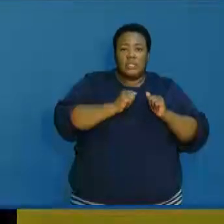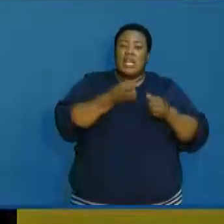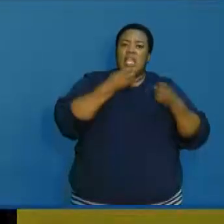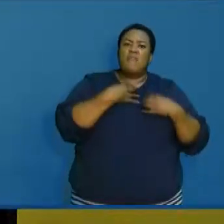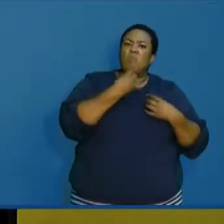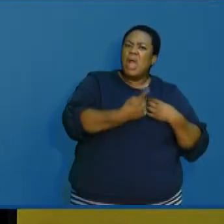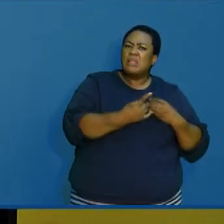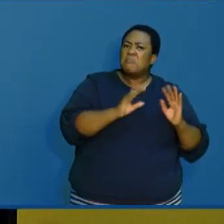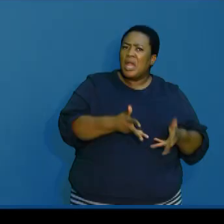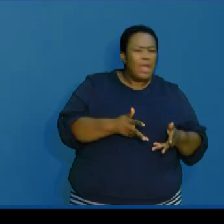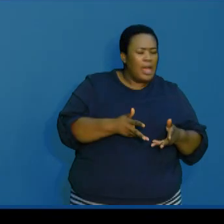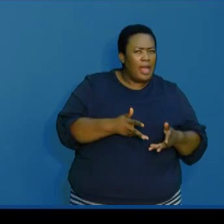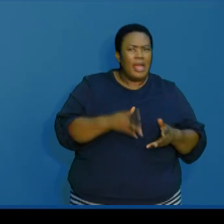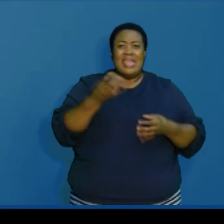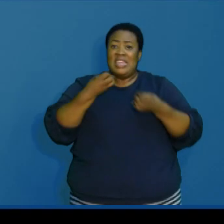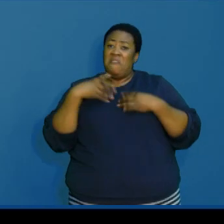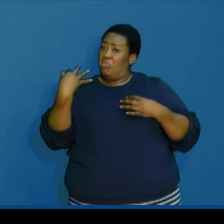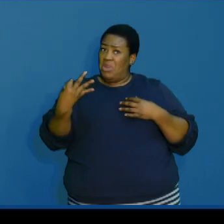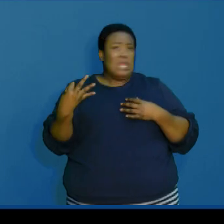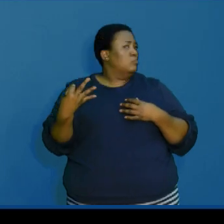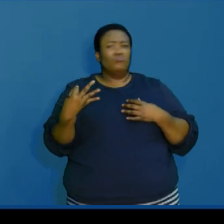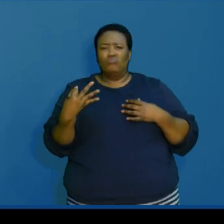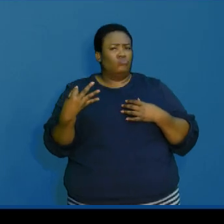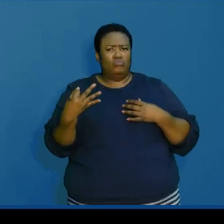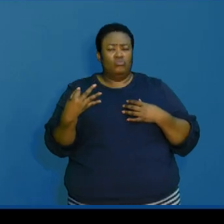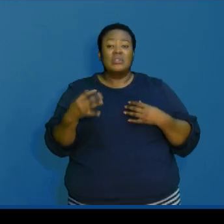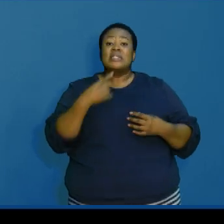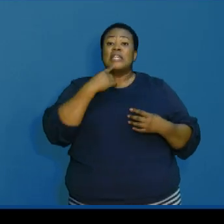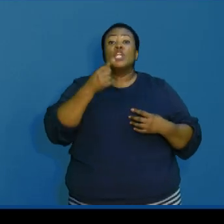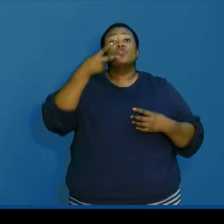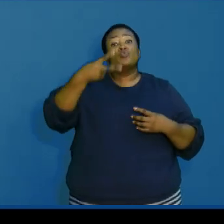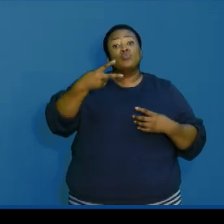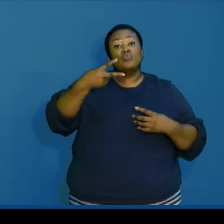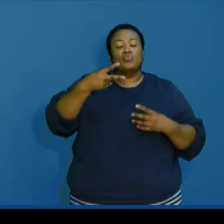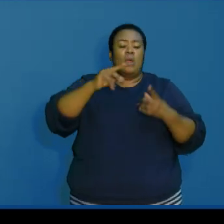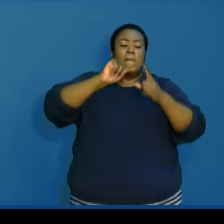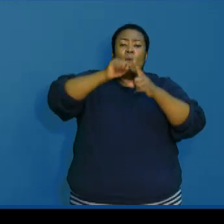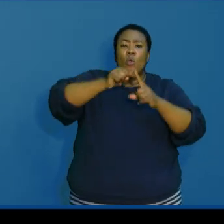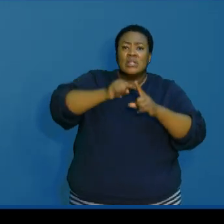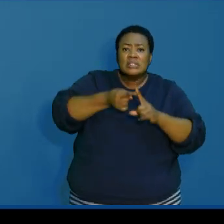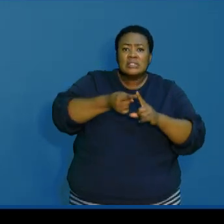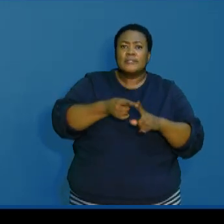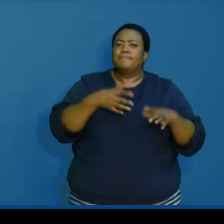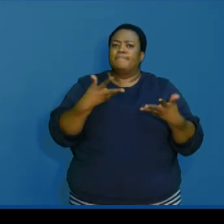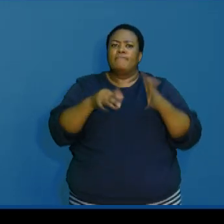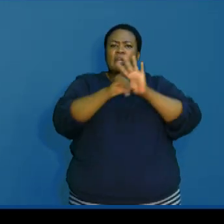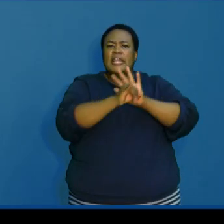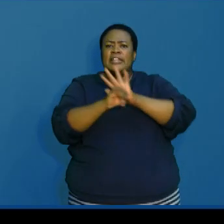don't give 3. State 2 points, identify 2